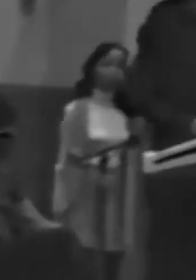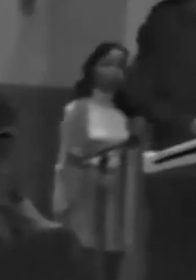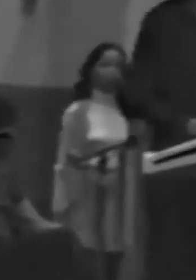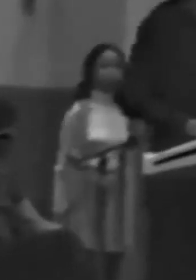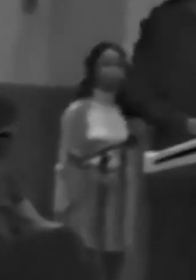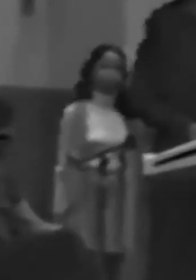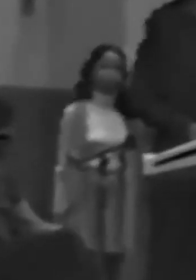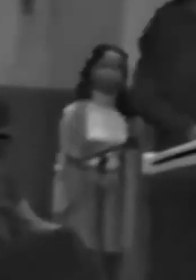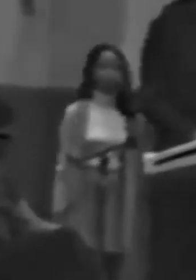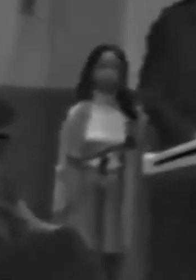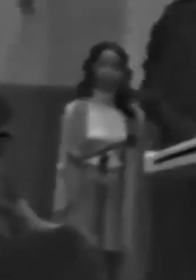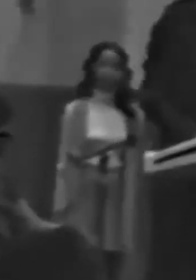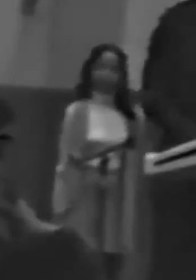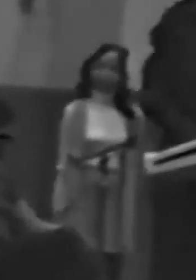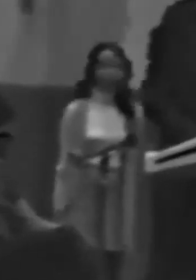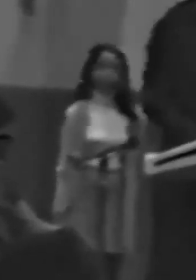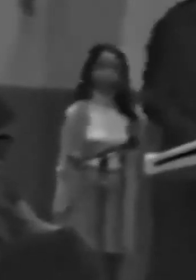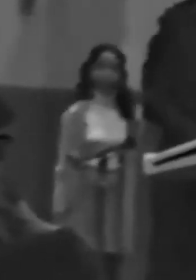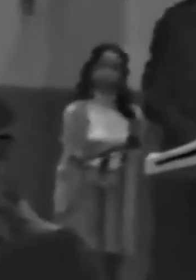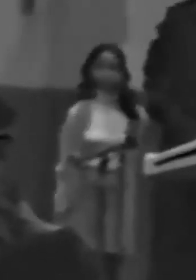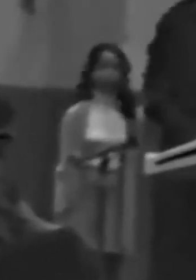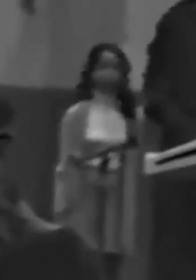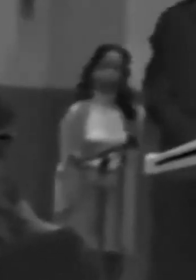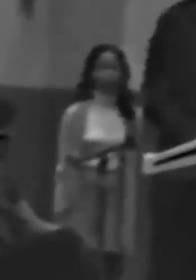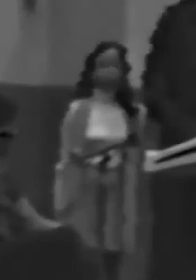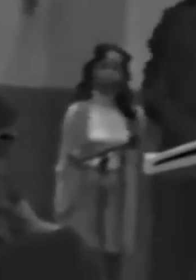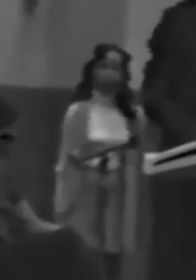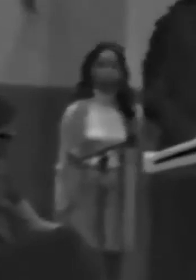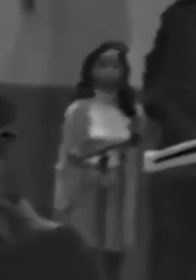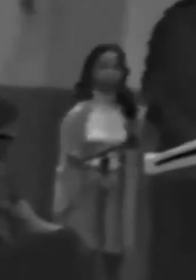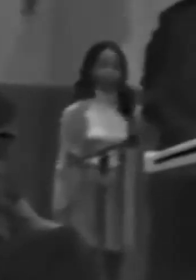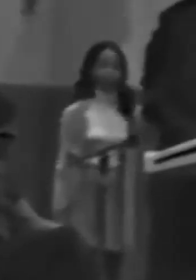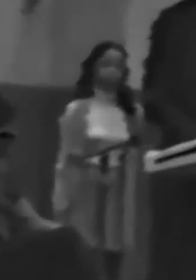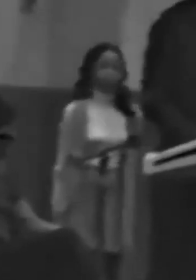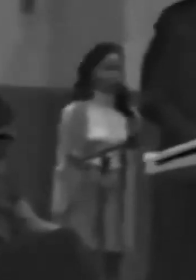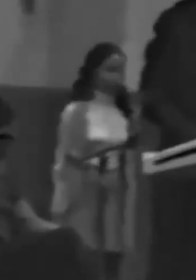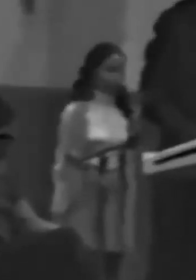But in a lot of ways, he was silent. He was either silent,